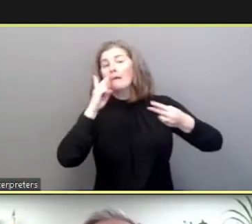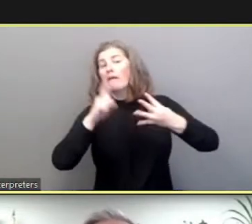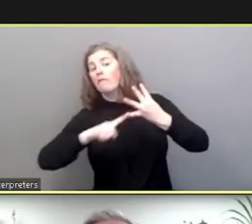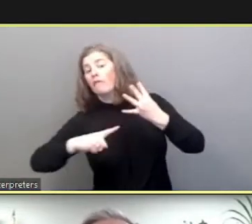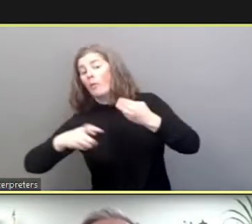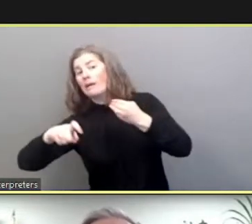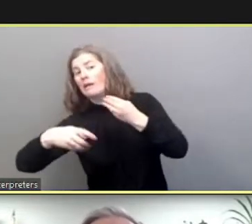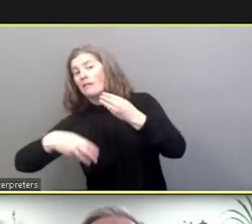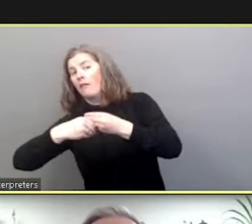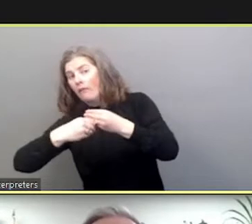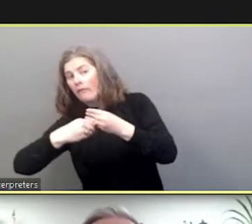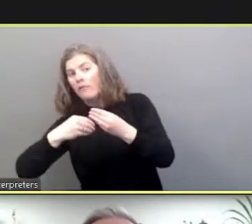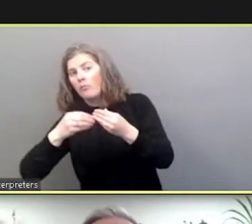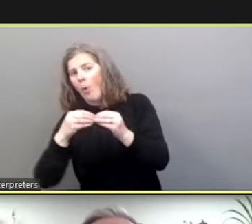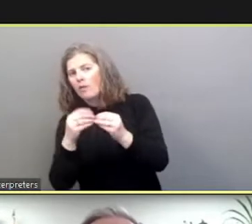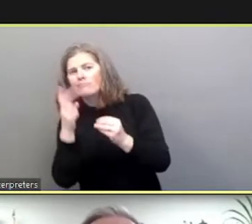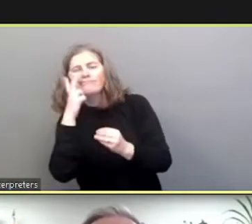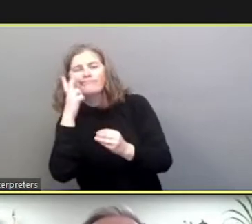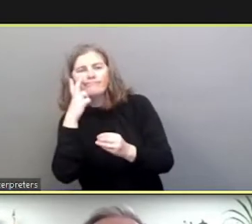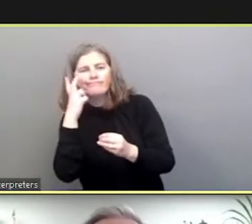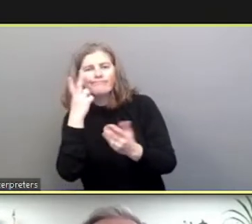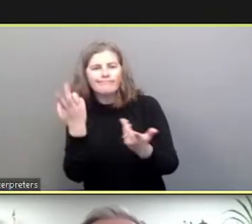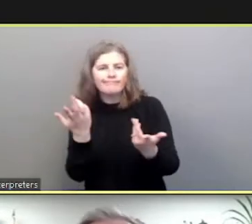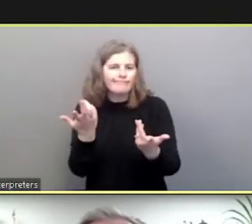need other